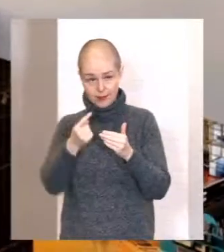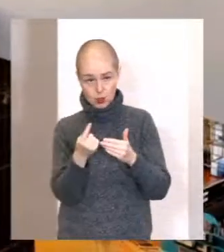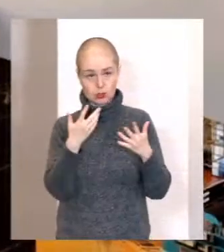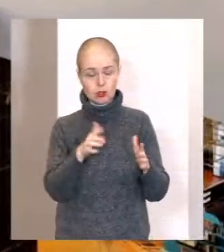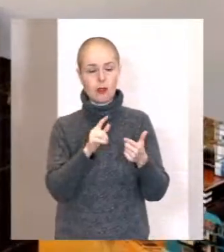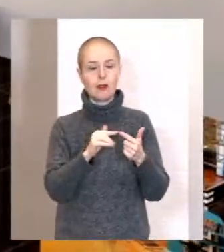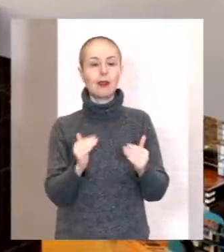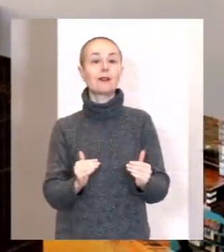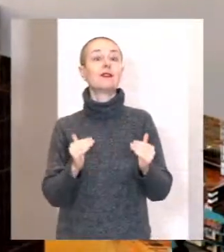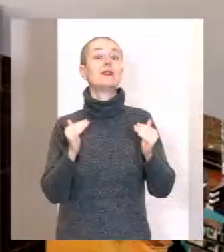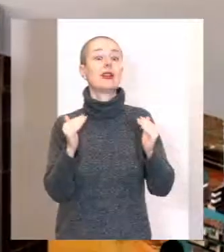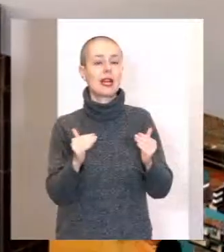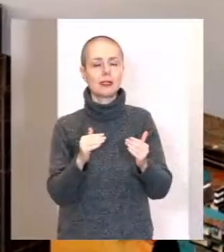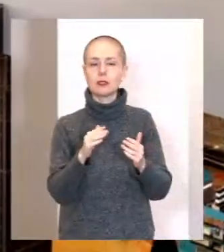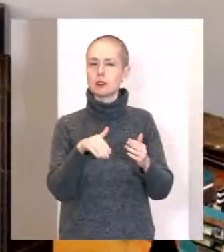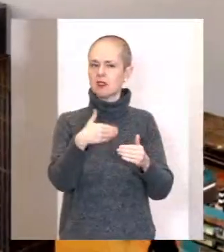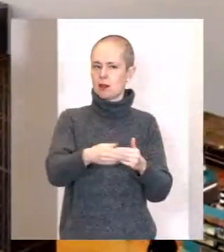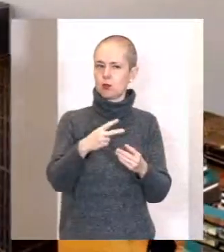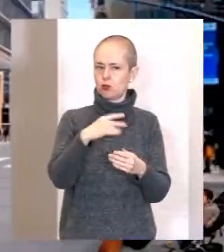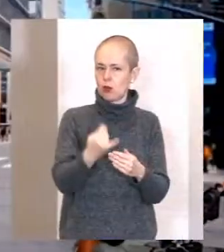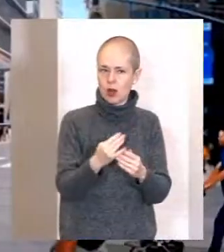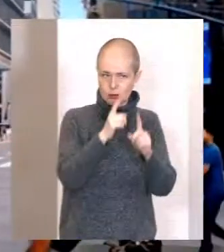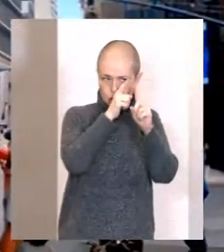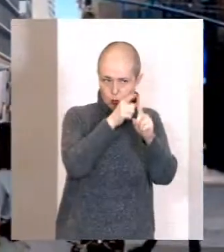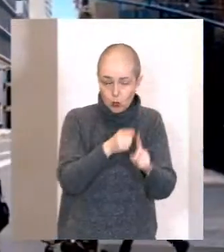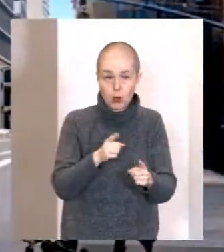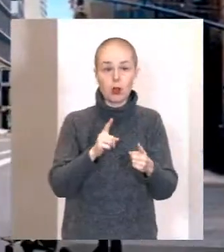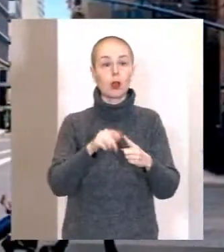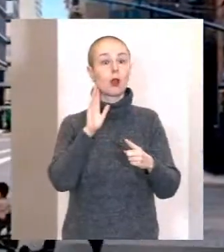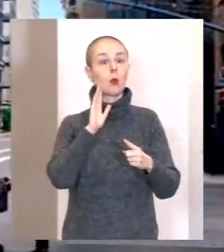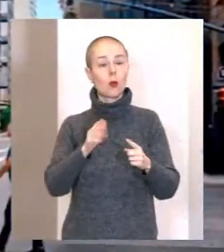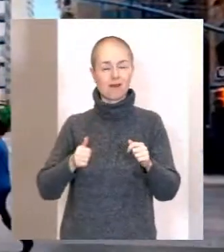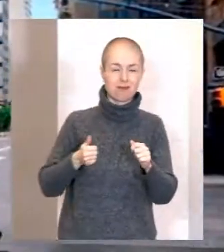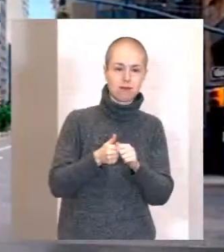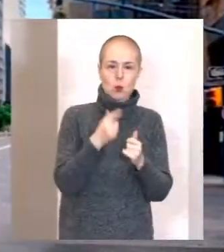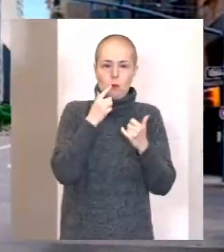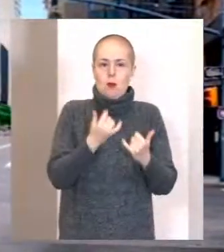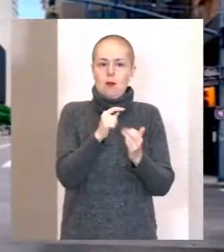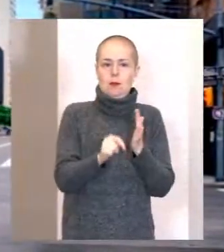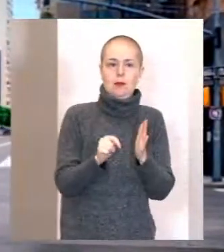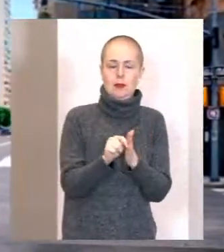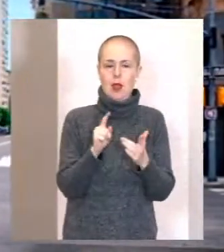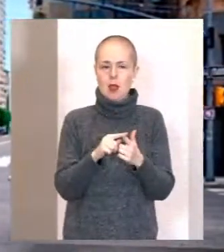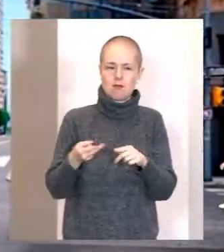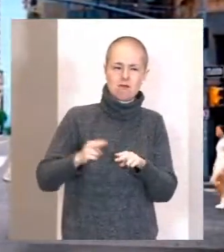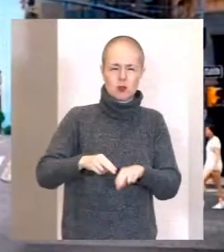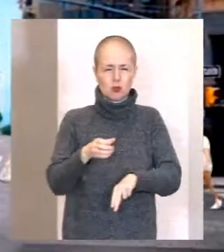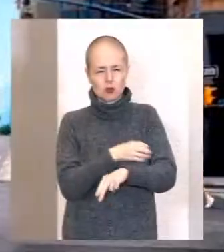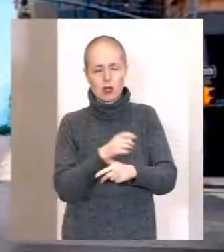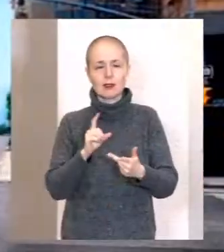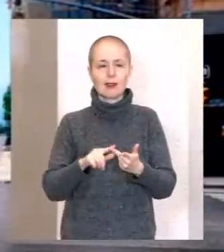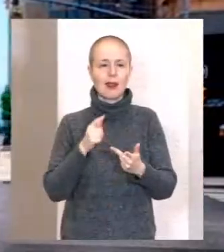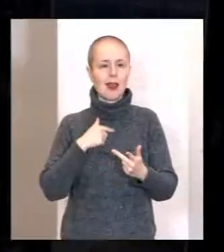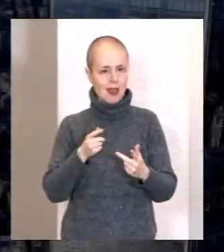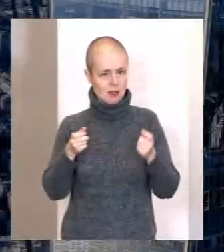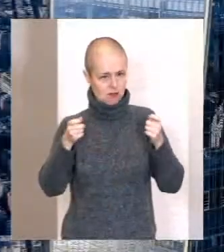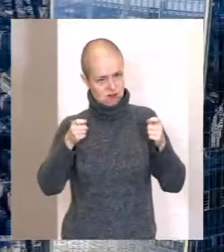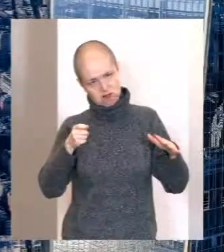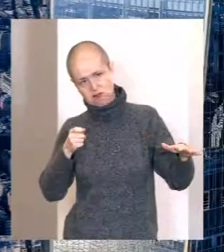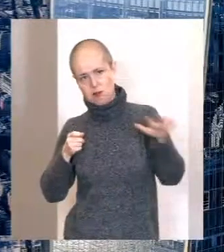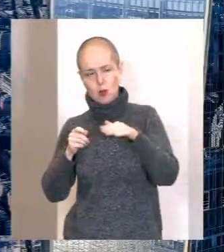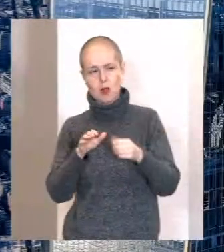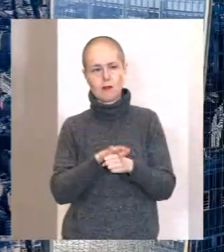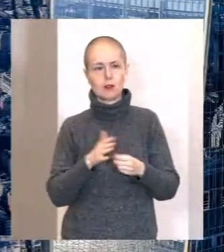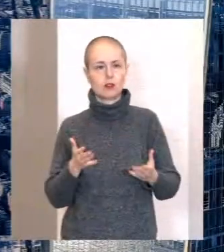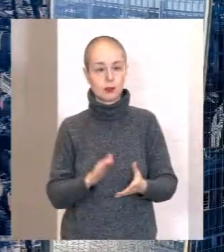new generation of projects that will modernize, strengthen, and expand the agency's infrastructure around the region.